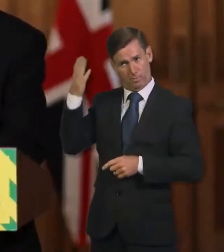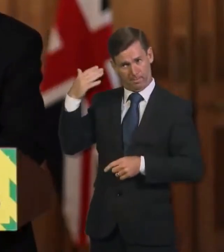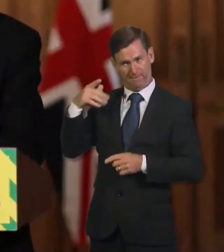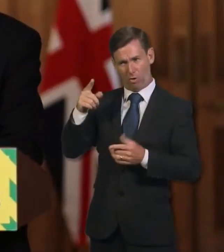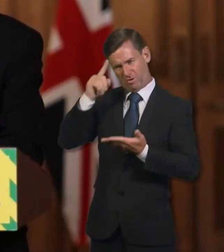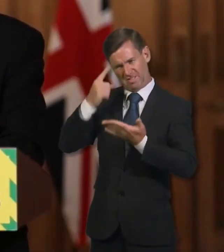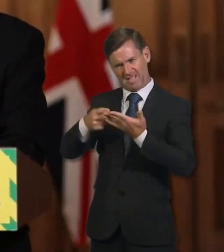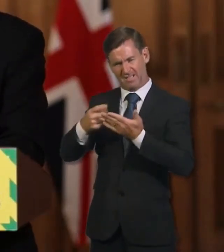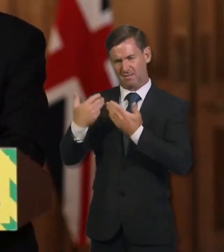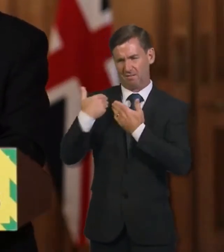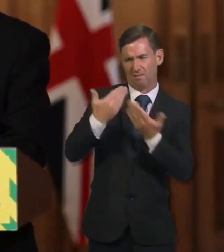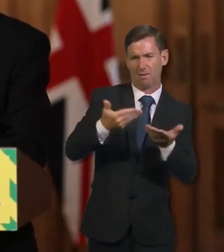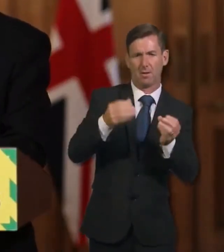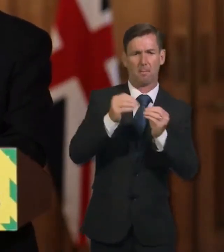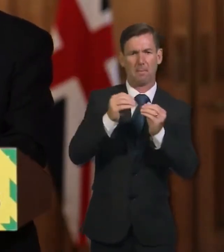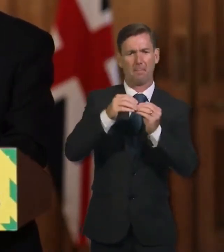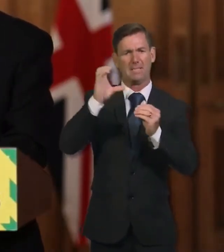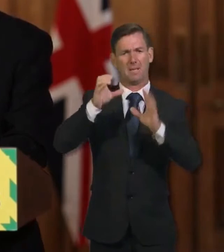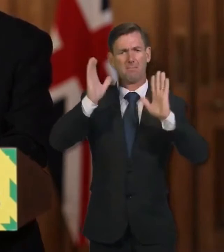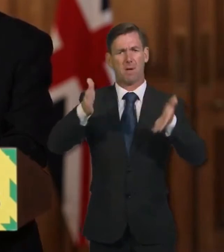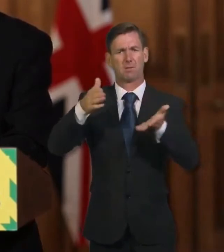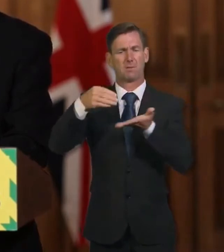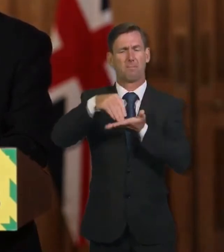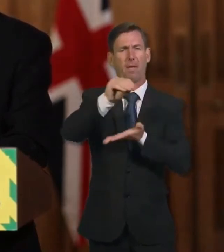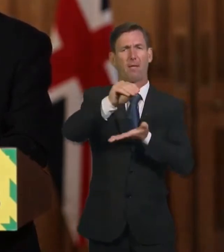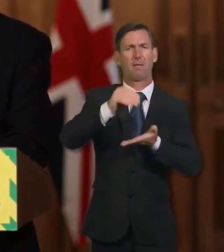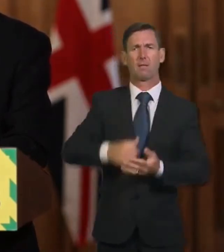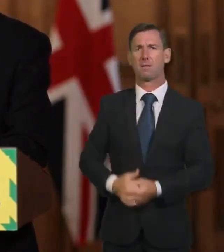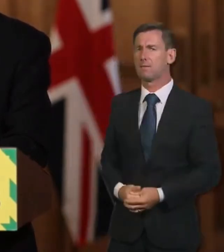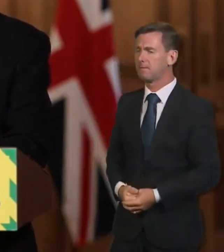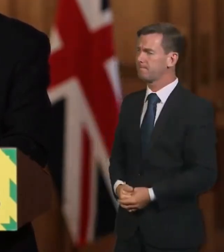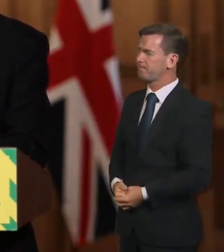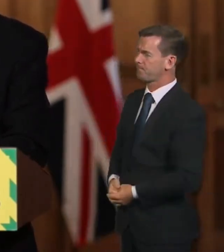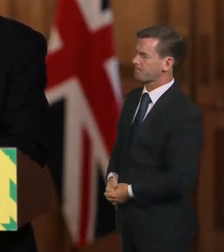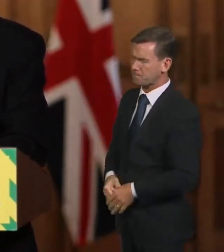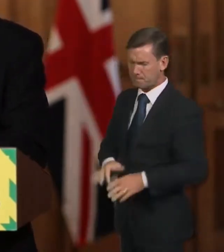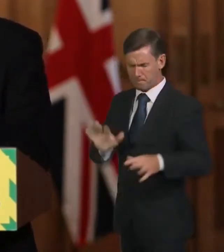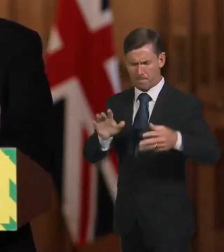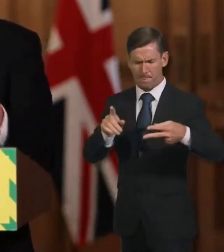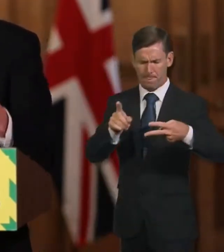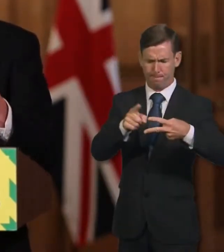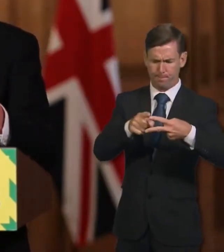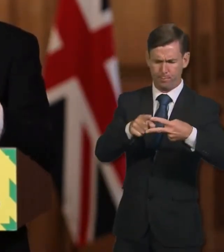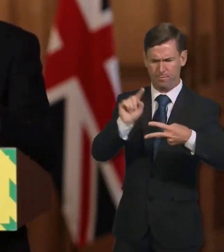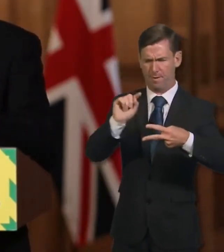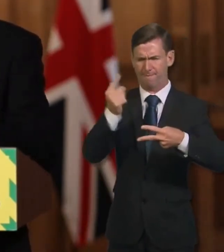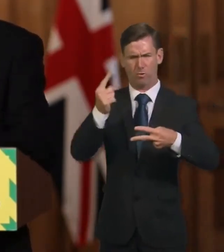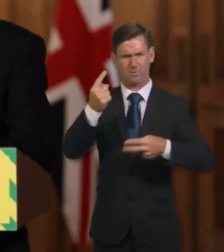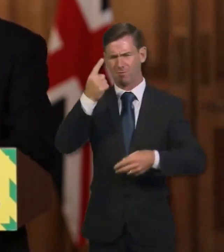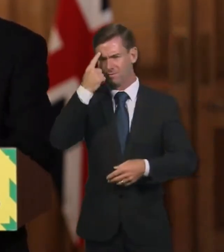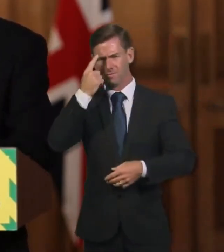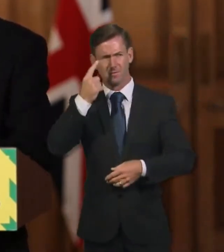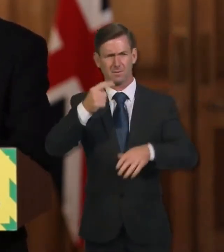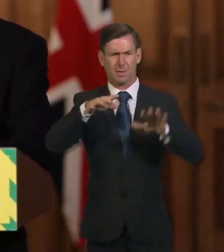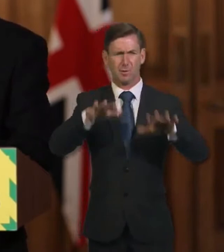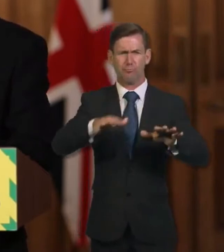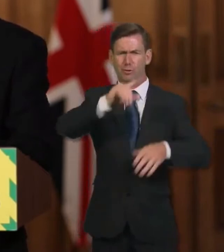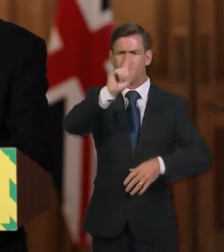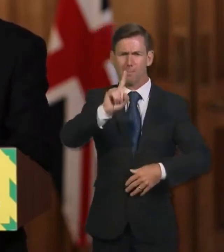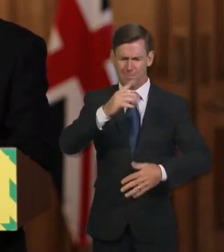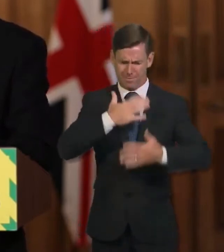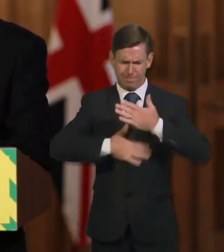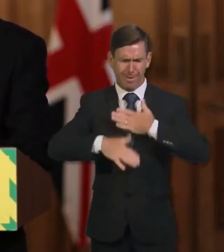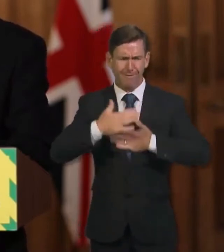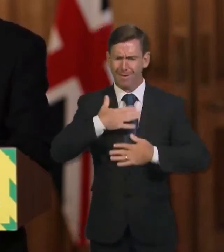been tremendously heartened by how the British people have behaved during this crisis. Good British, decent common